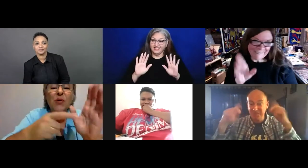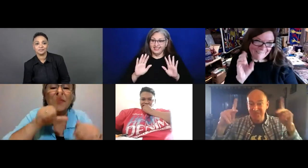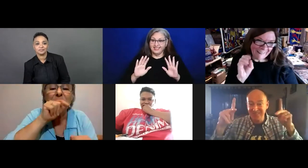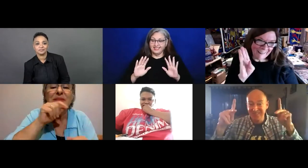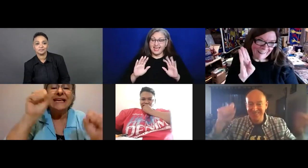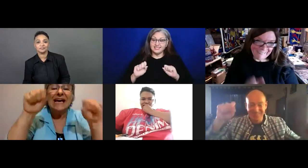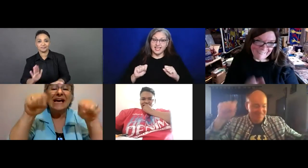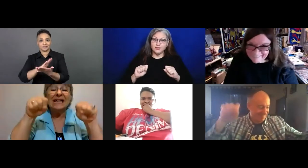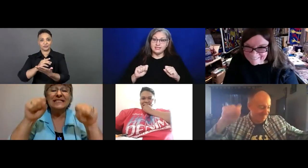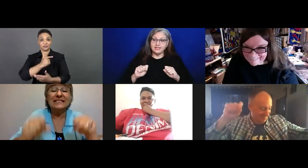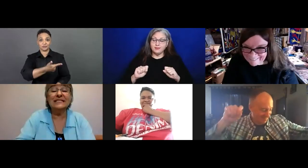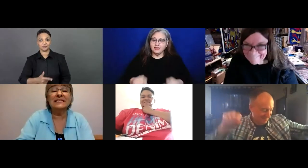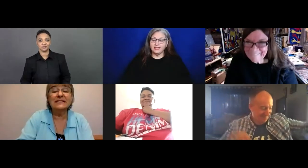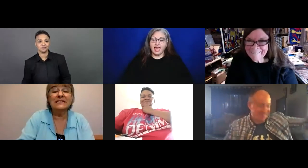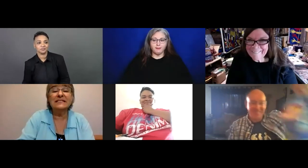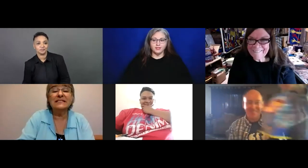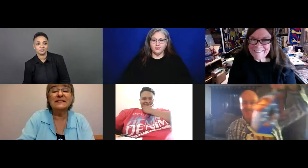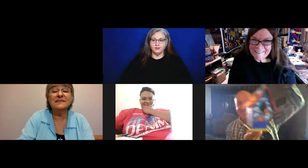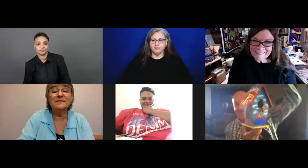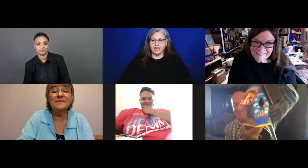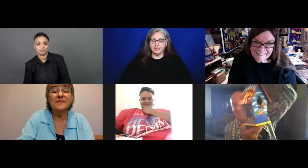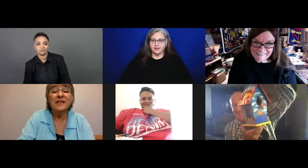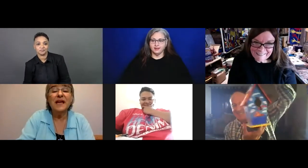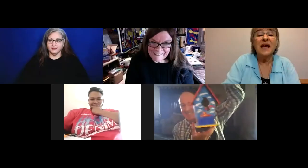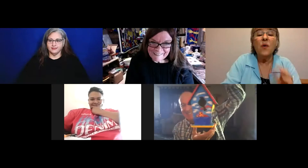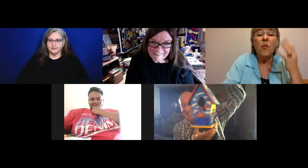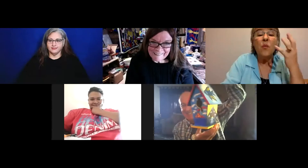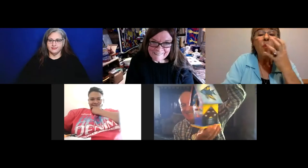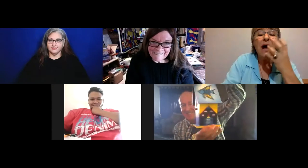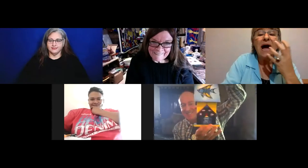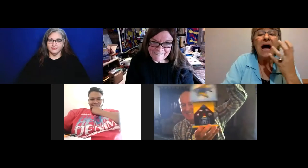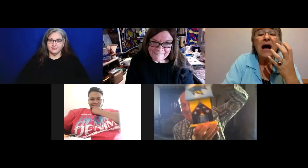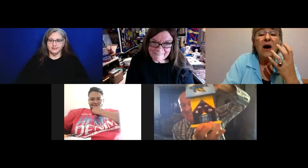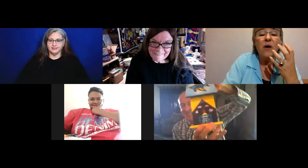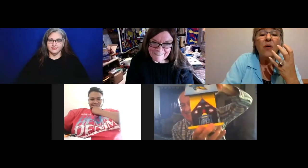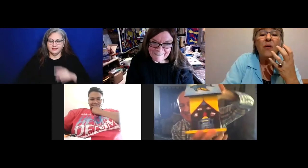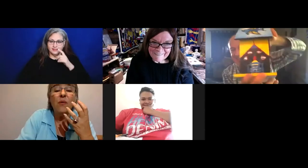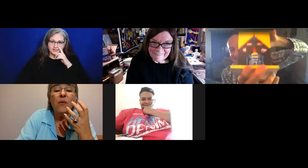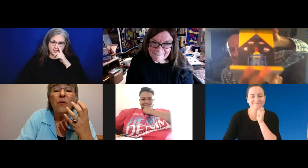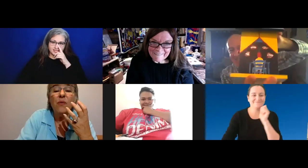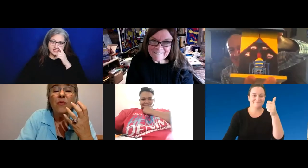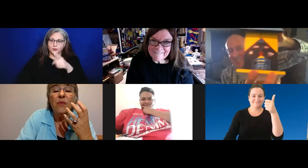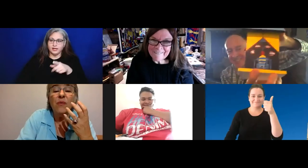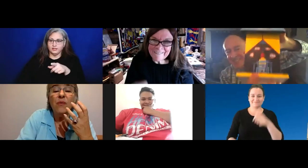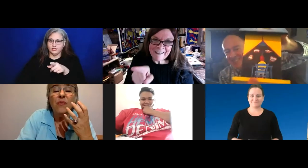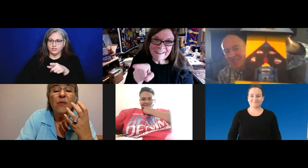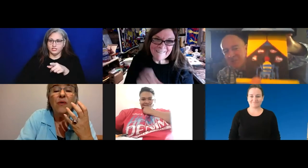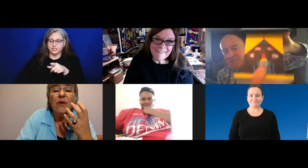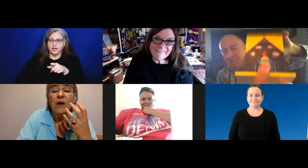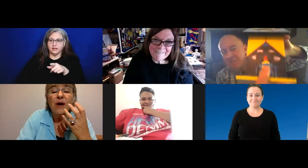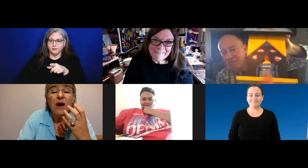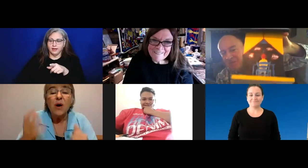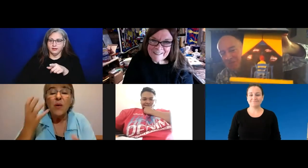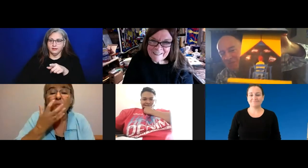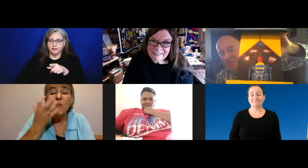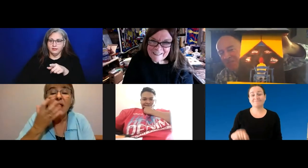show? Yes. Can you see me? Yeah, absolutely. Right here. Wow. So this is what she was just